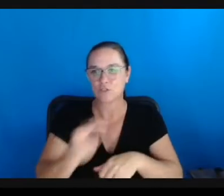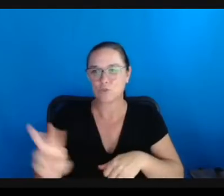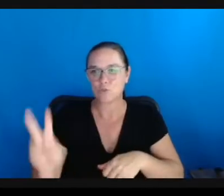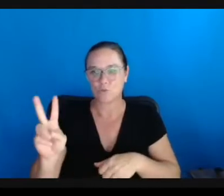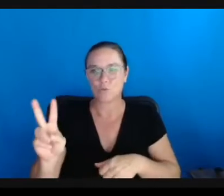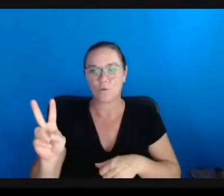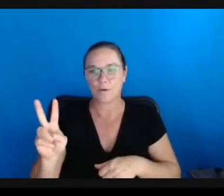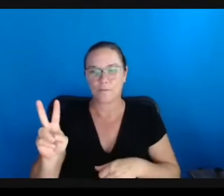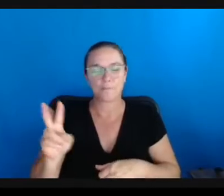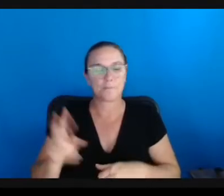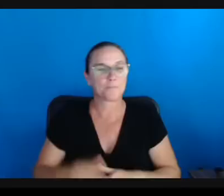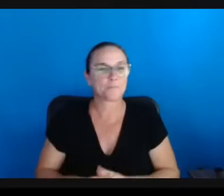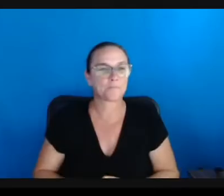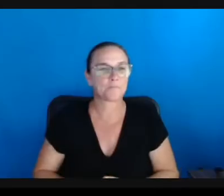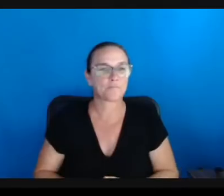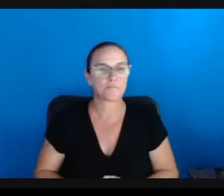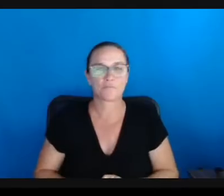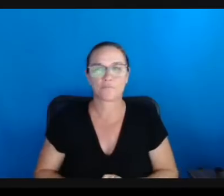p.m.